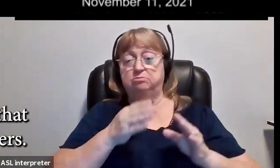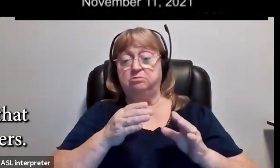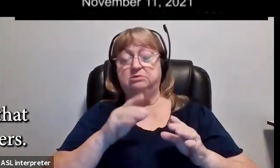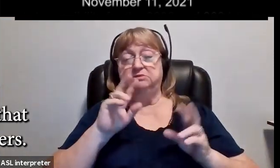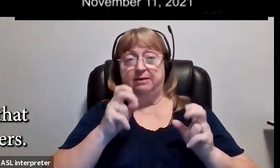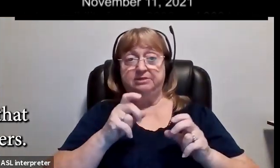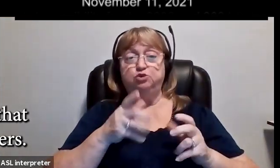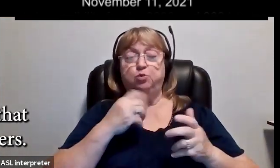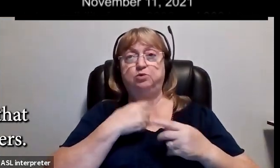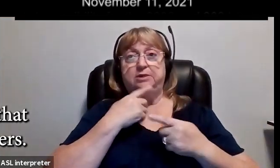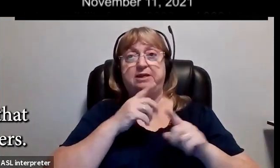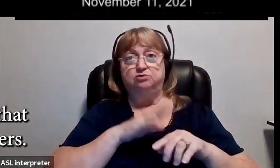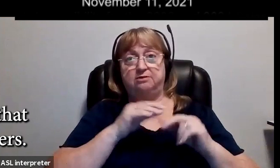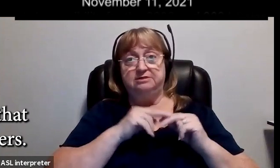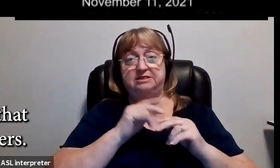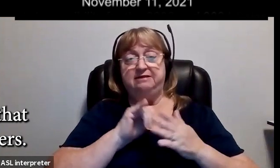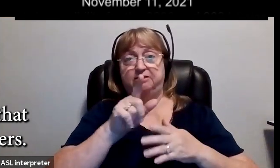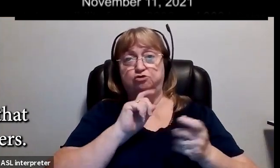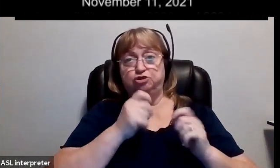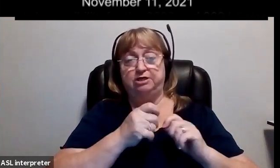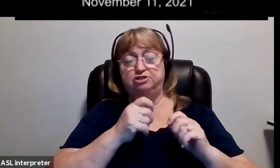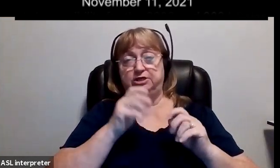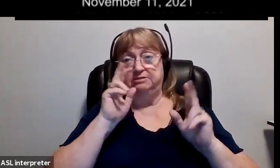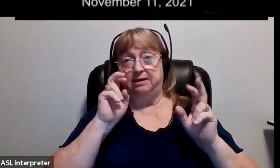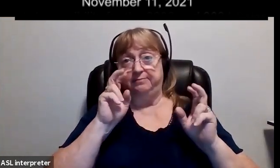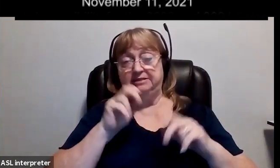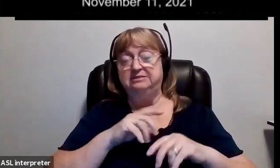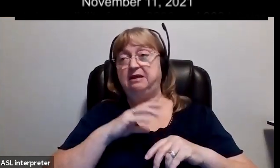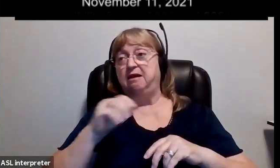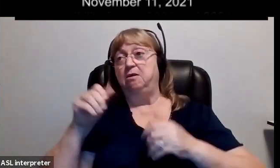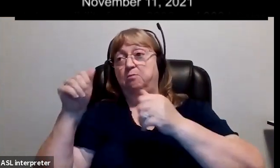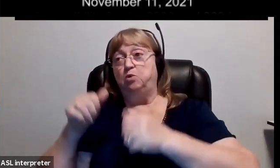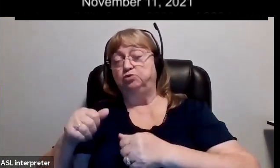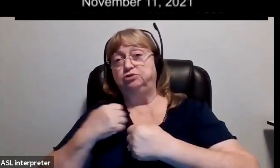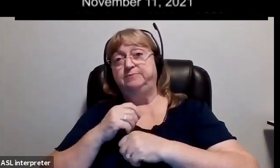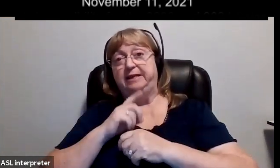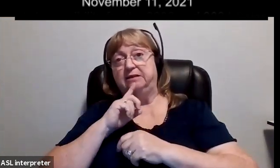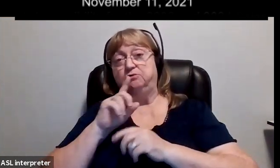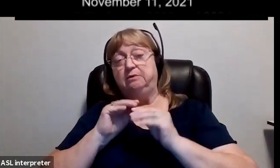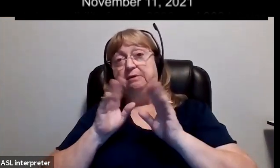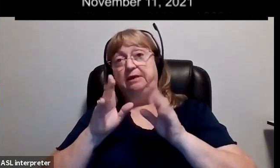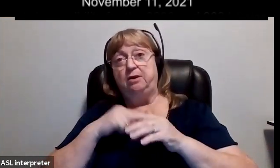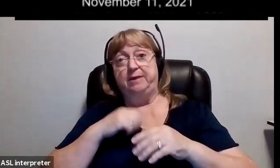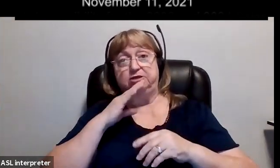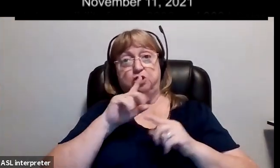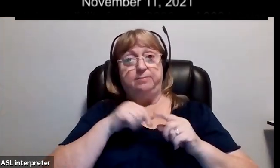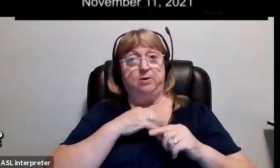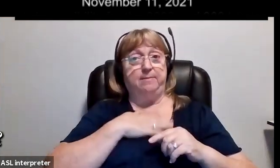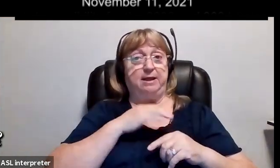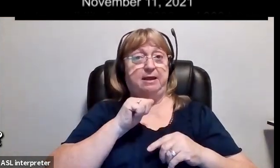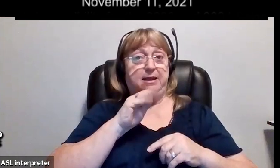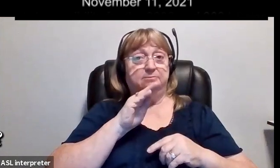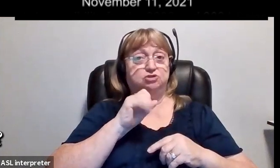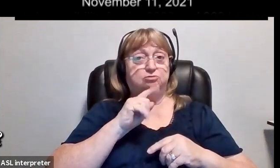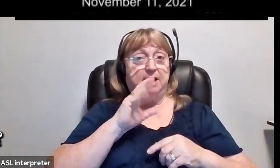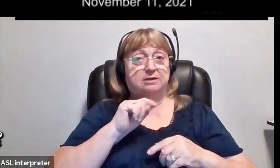changing topics. And on posters, you want to make it very clear. Am I talking about my abstract or my discussion? Am I